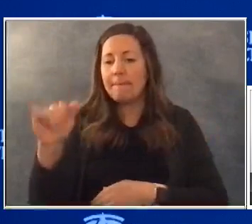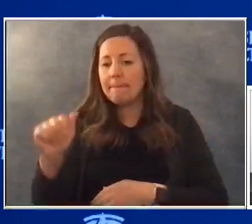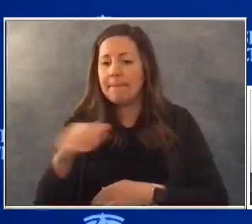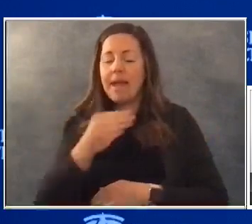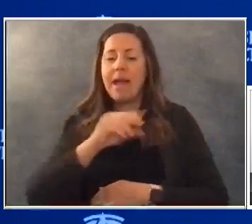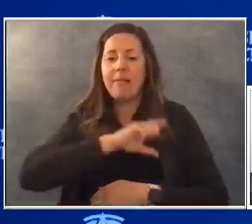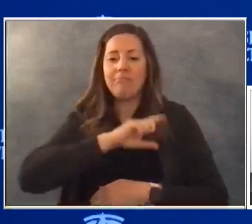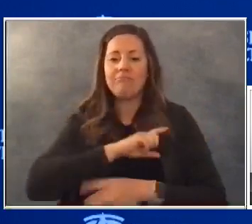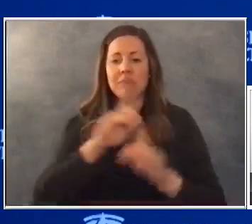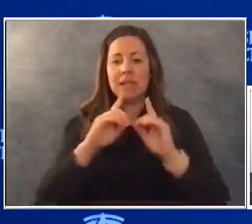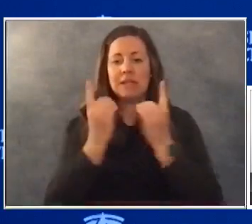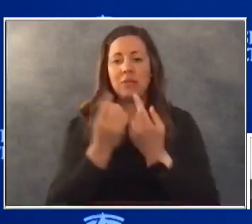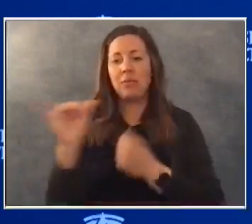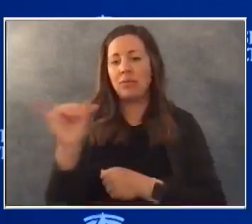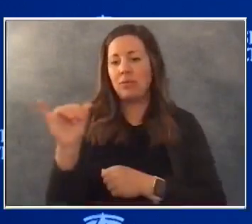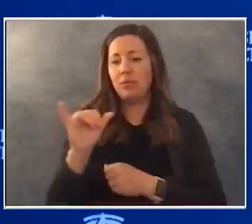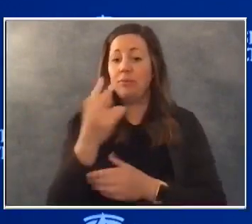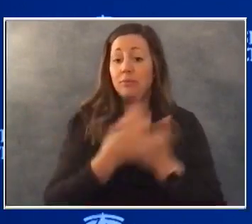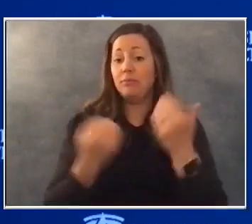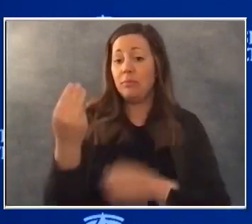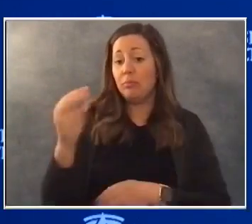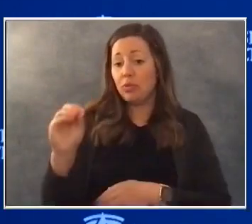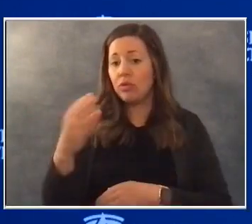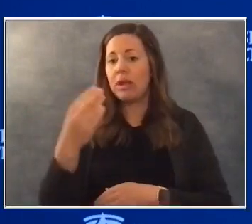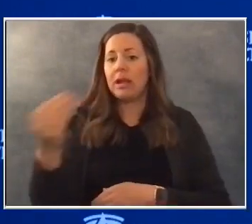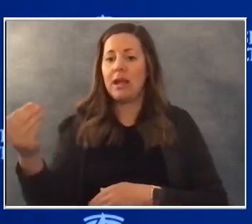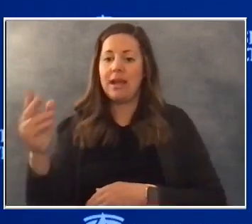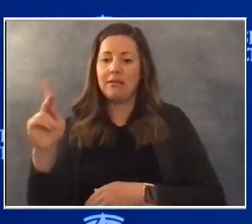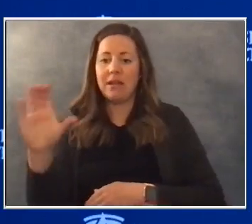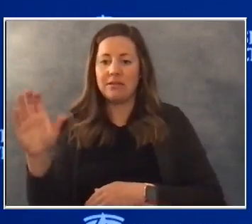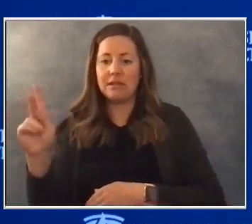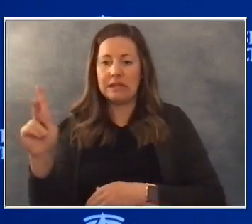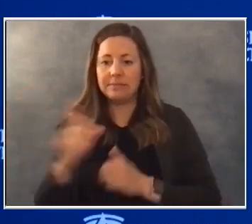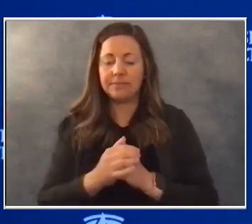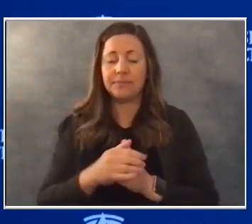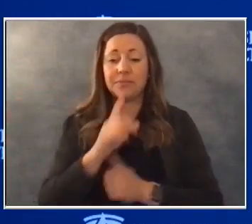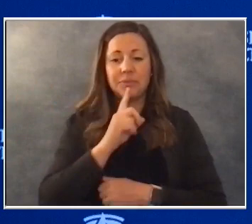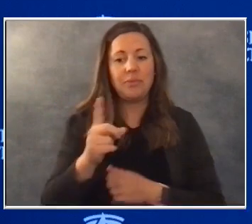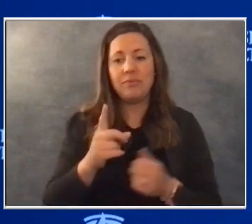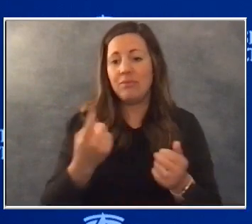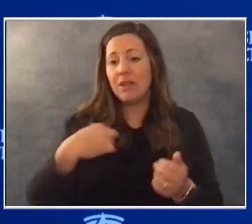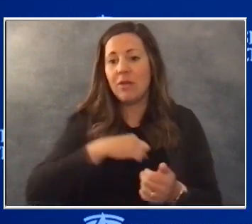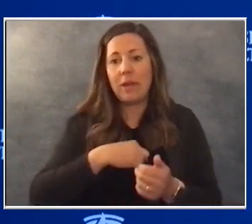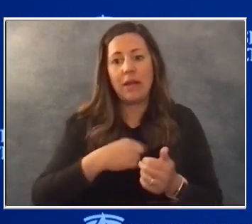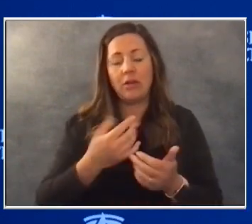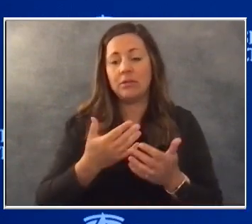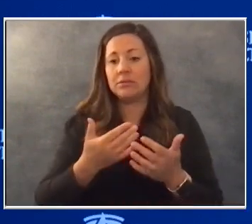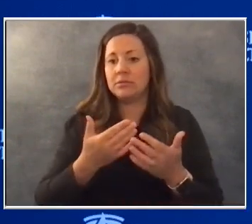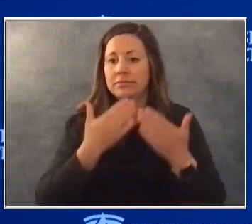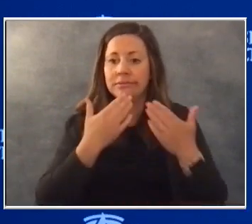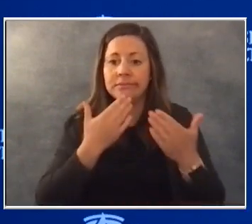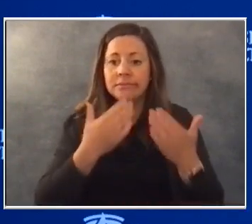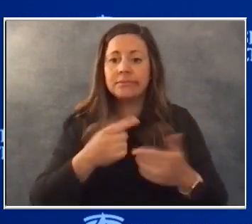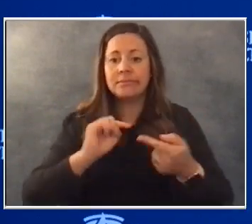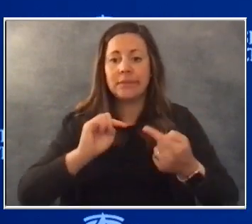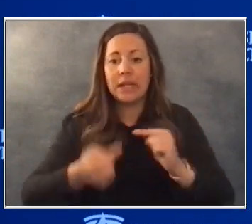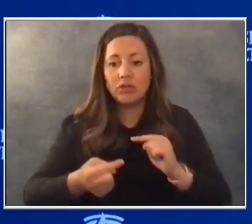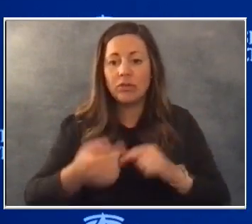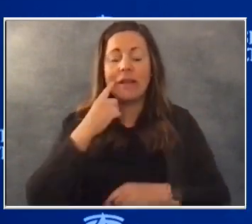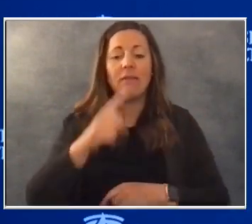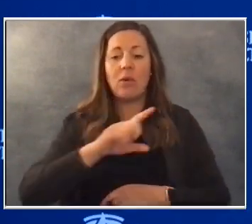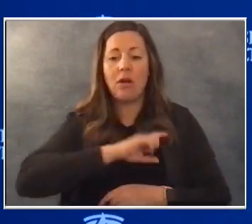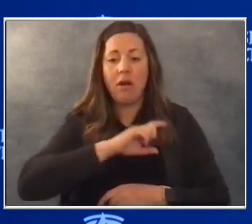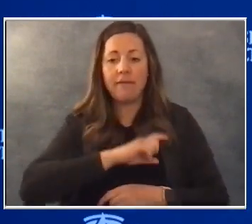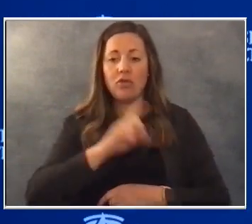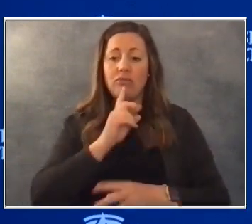of both Missouri and Kansas City, Kansas. We're so grateful that the injuries on our police officers that keep us safe every